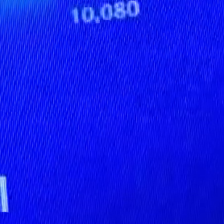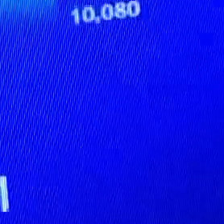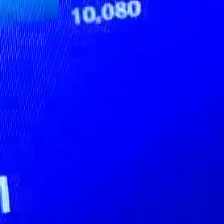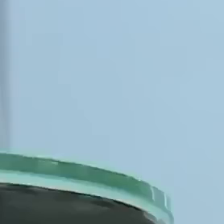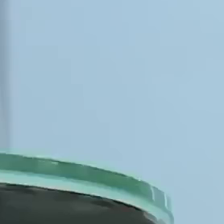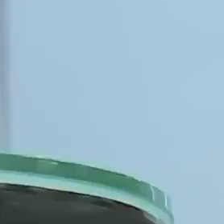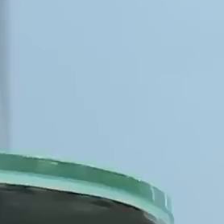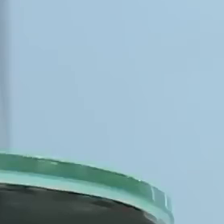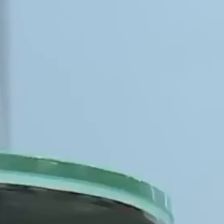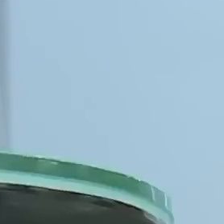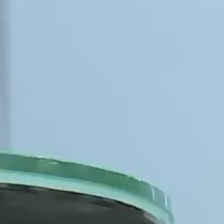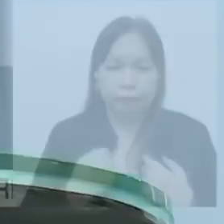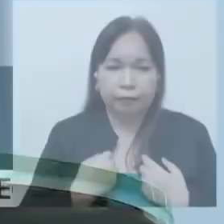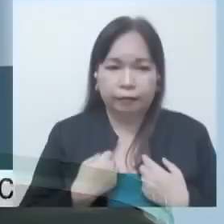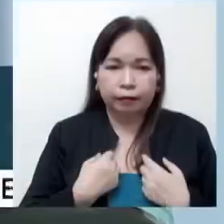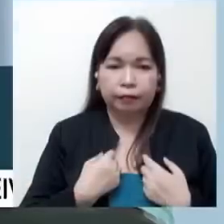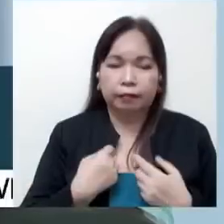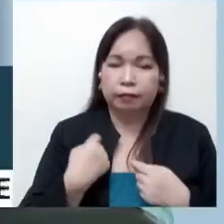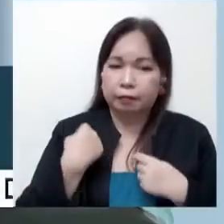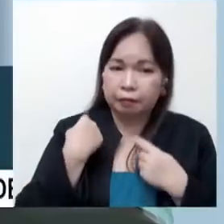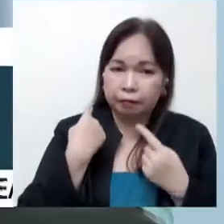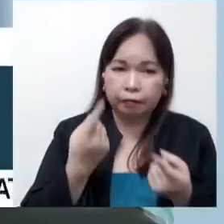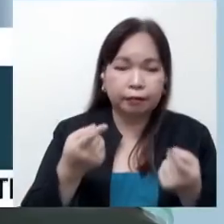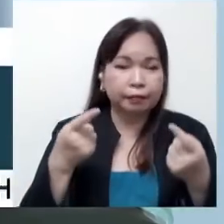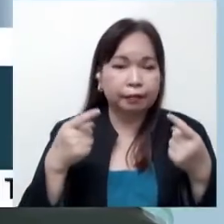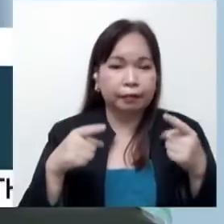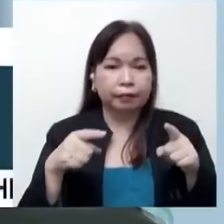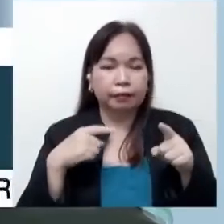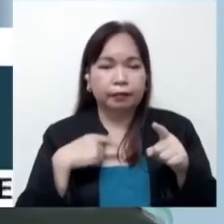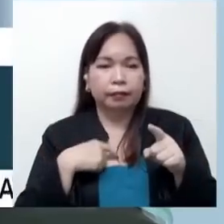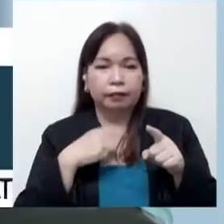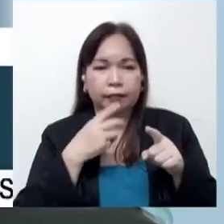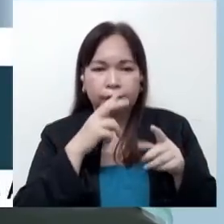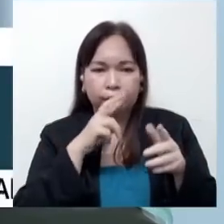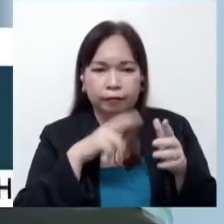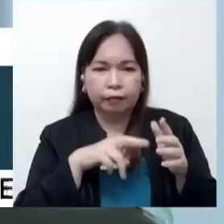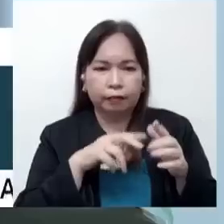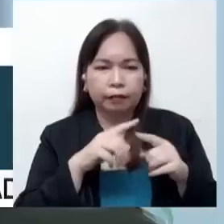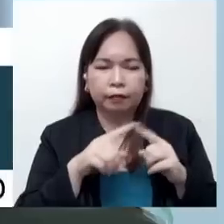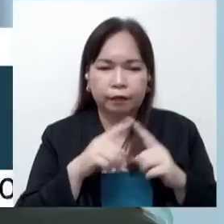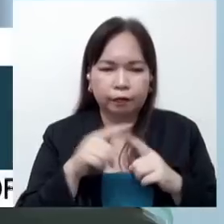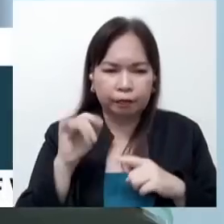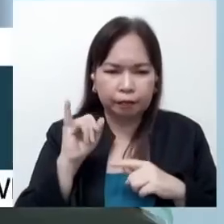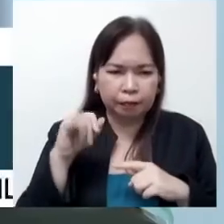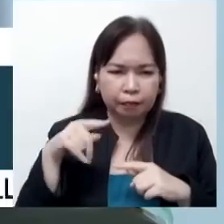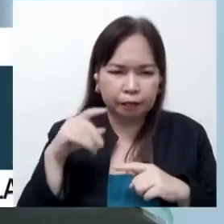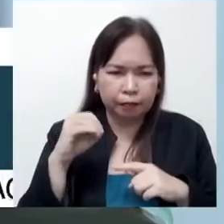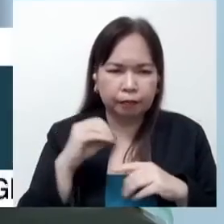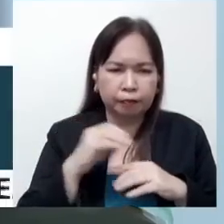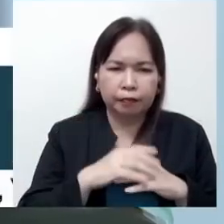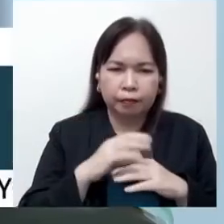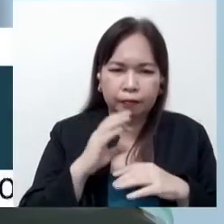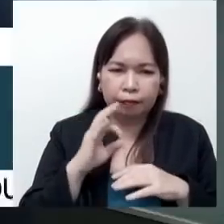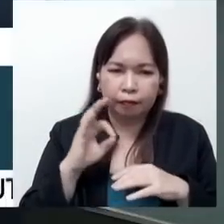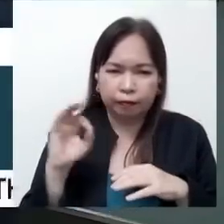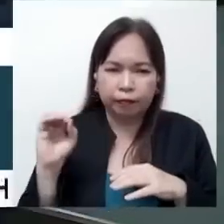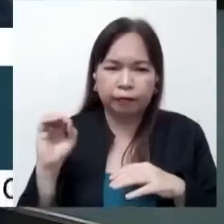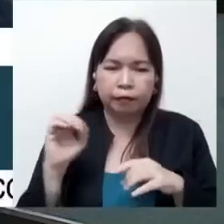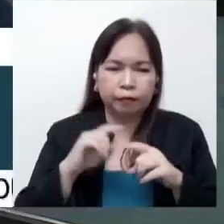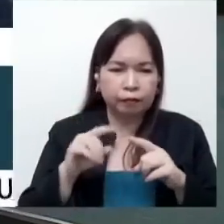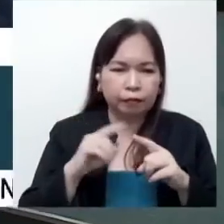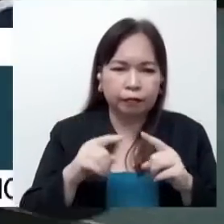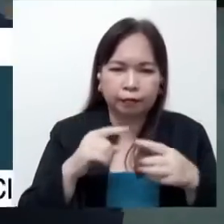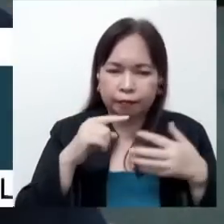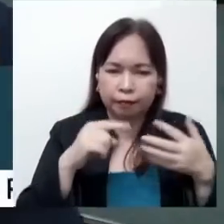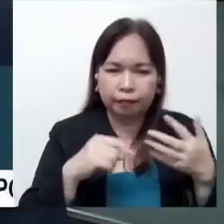board. Since this events hall will be the venue for IPO, FOO, and SRO listing ceremonies, we